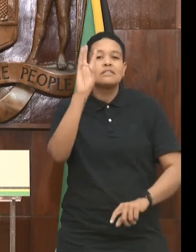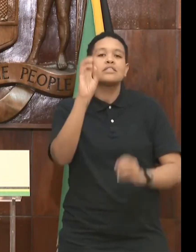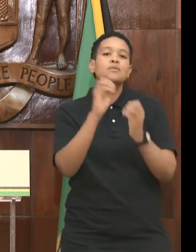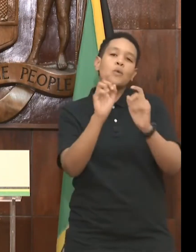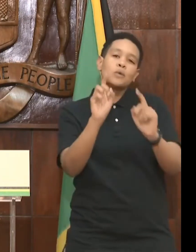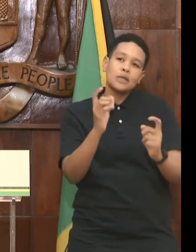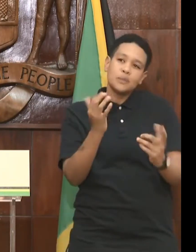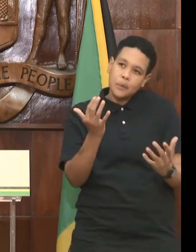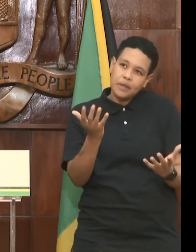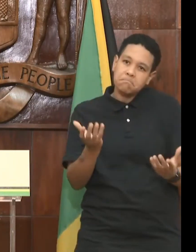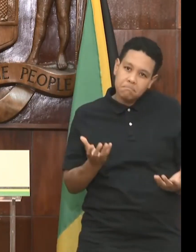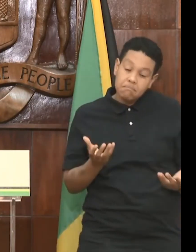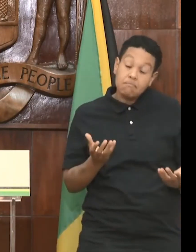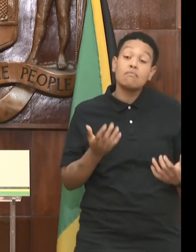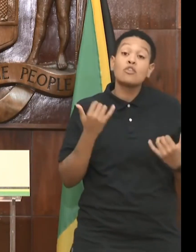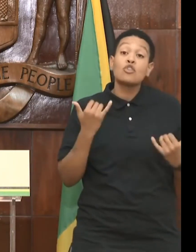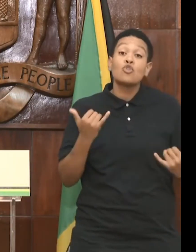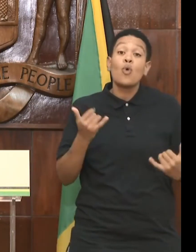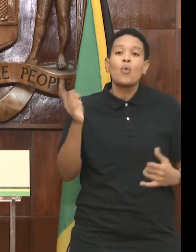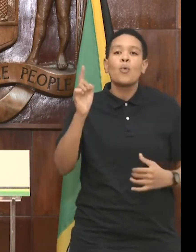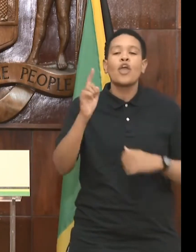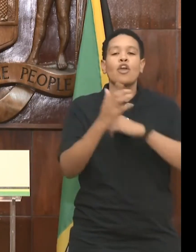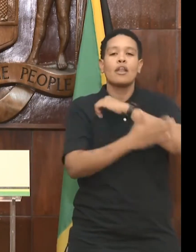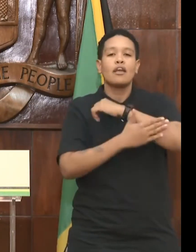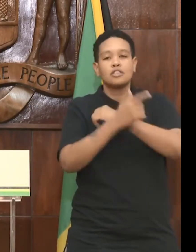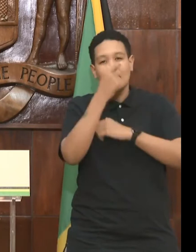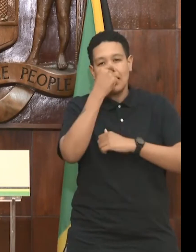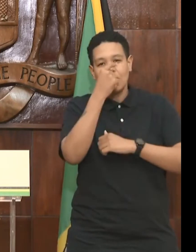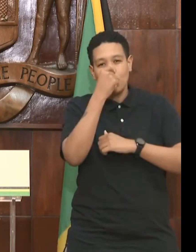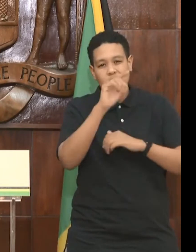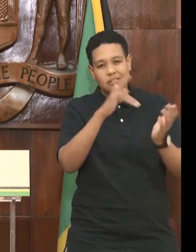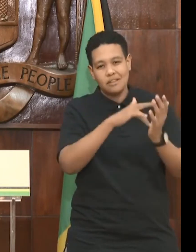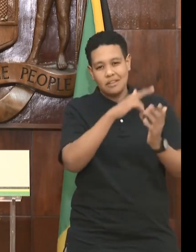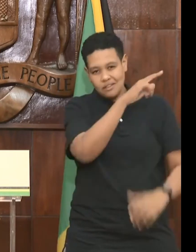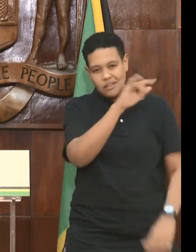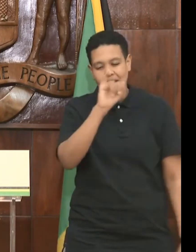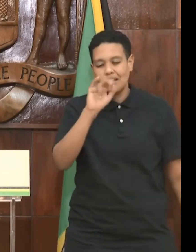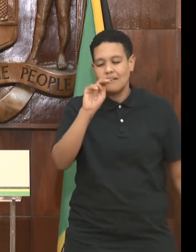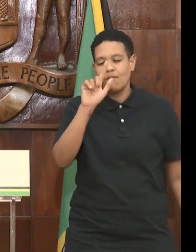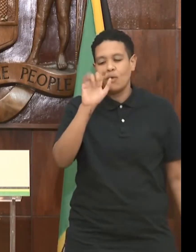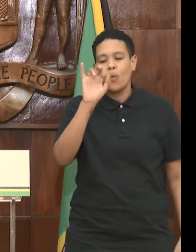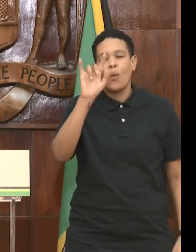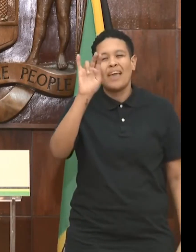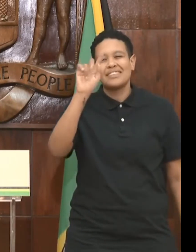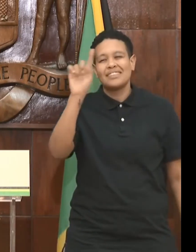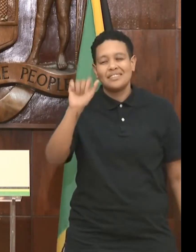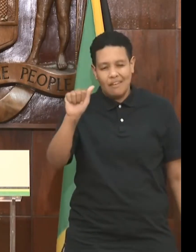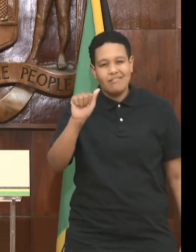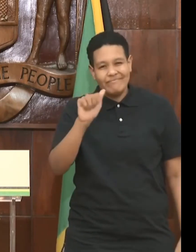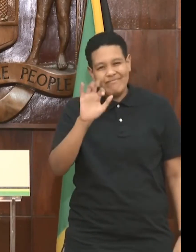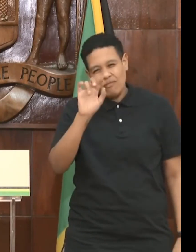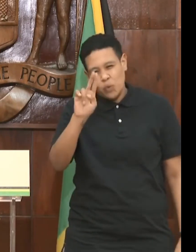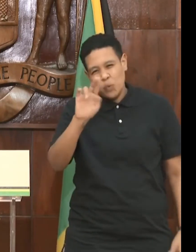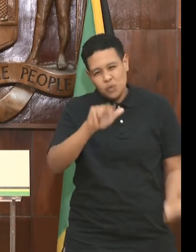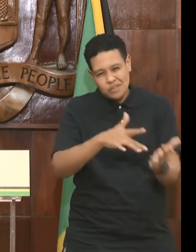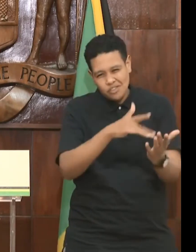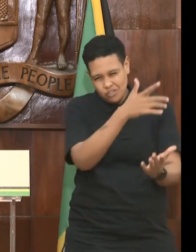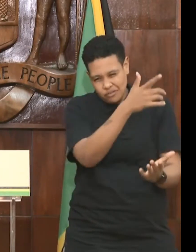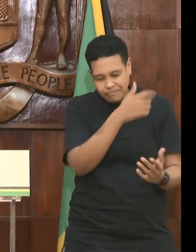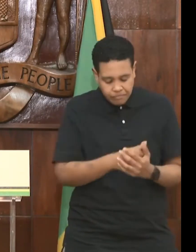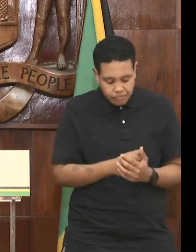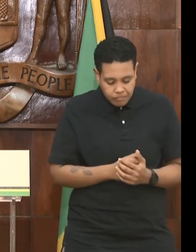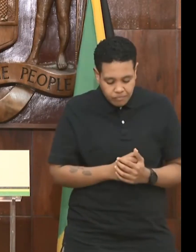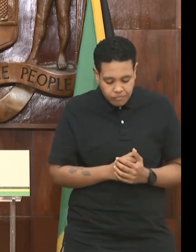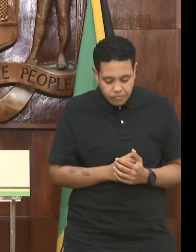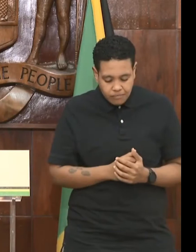tests, which are now at the National Influenza Center. One of the positive cases that